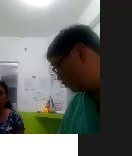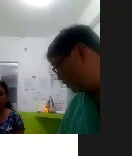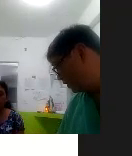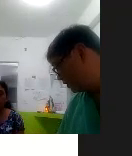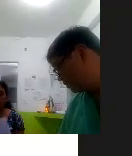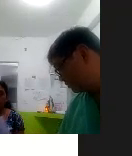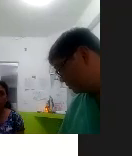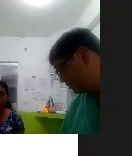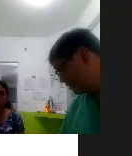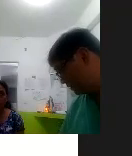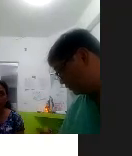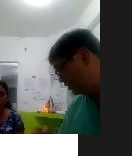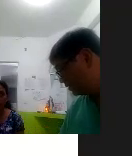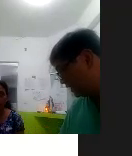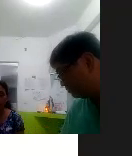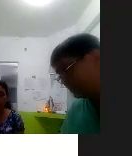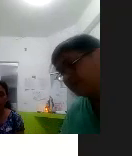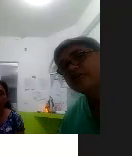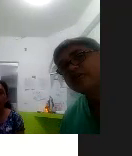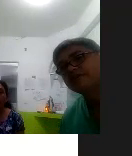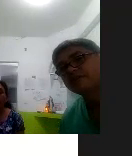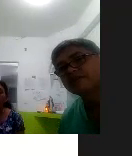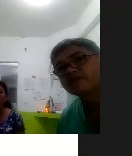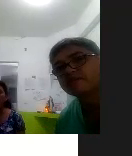en la comunidad. Sí, son muy respetadas.